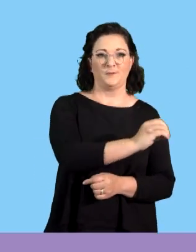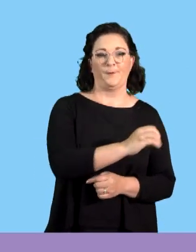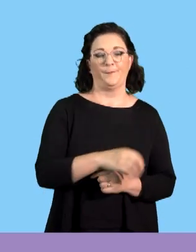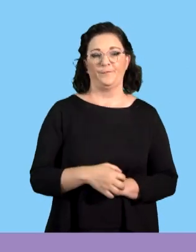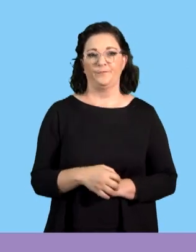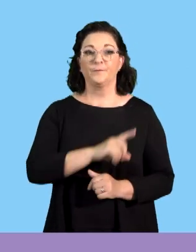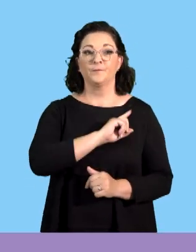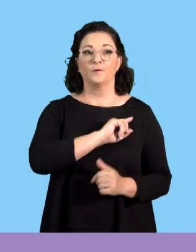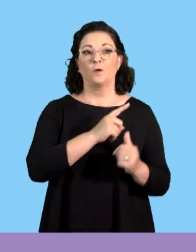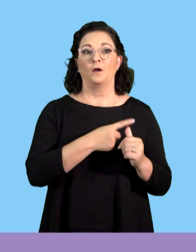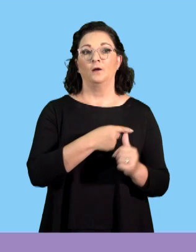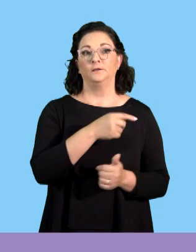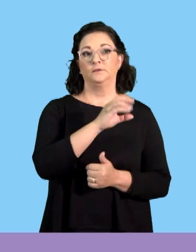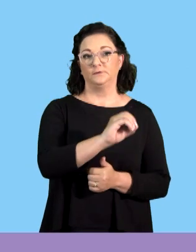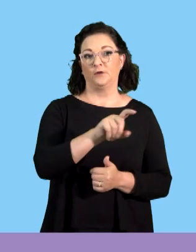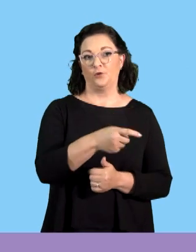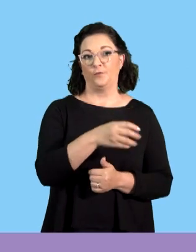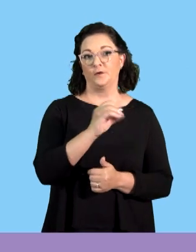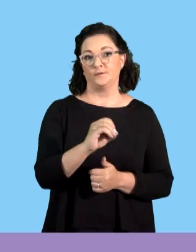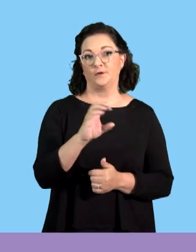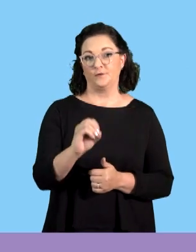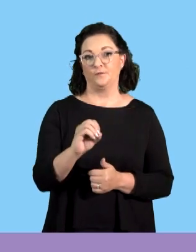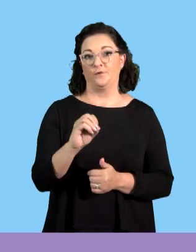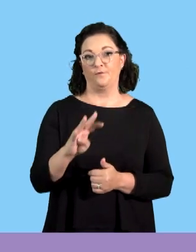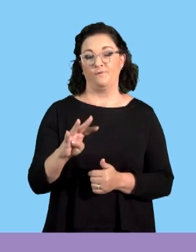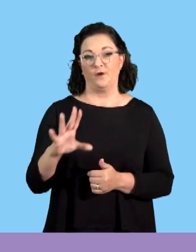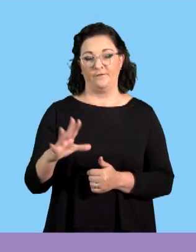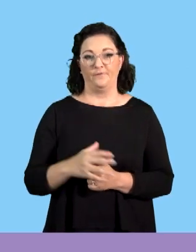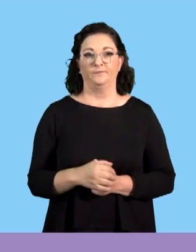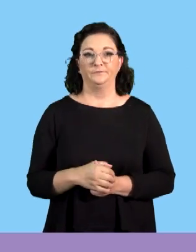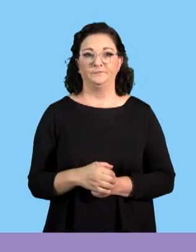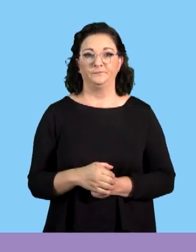comma and write our 0 there. The answer would be